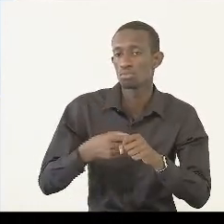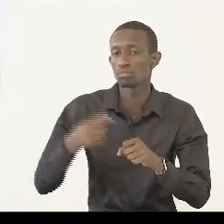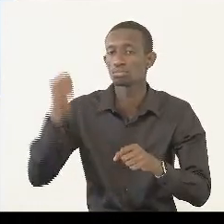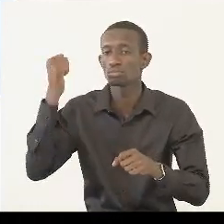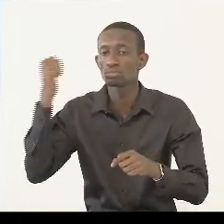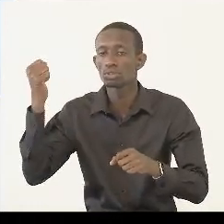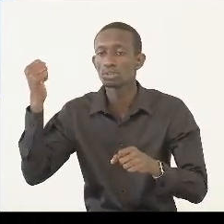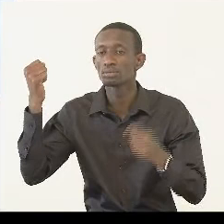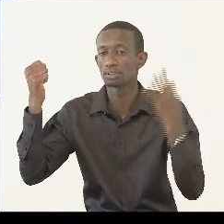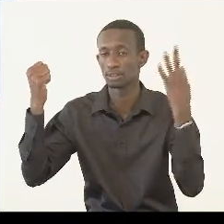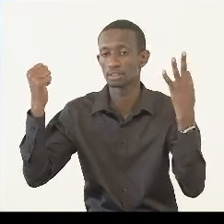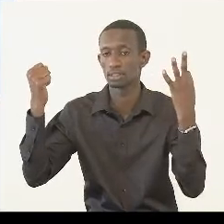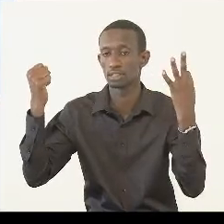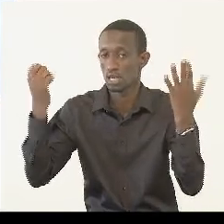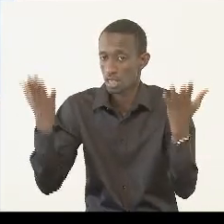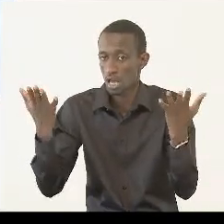to the right.